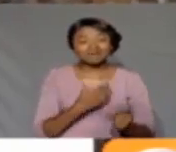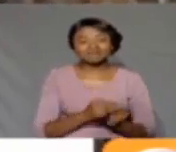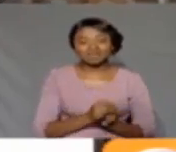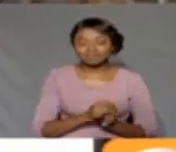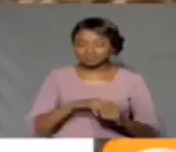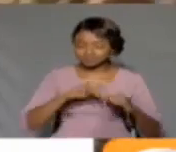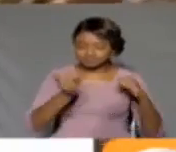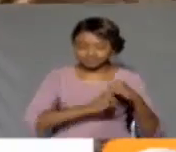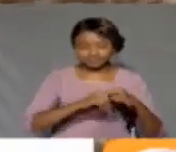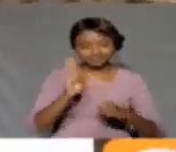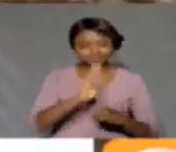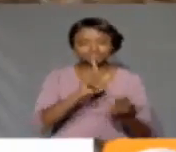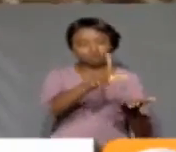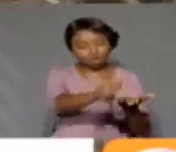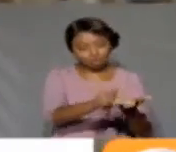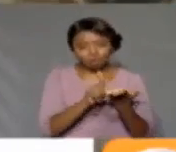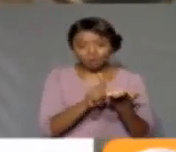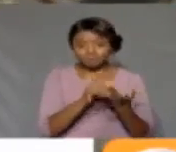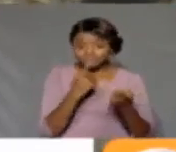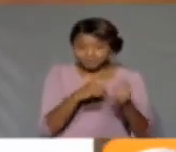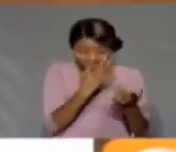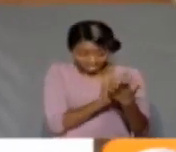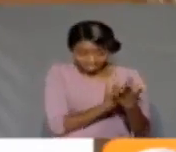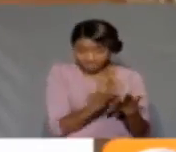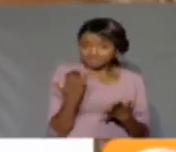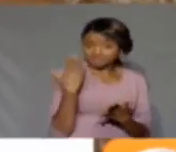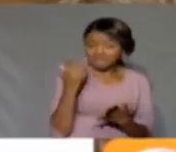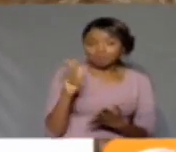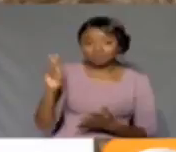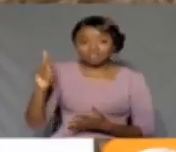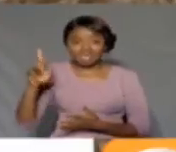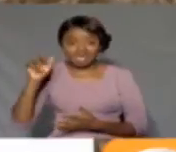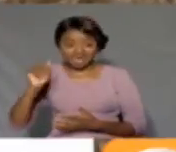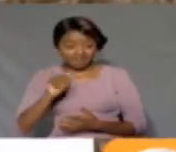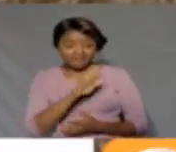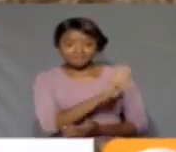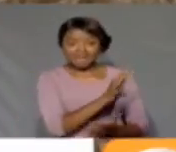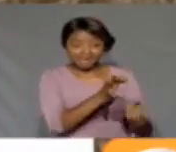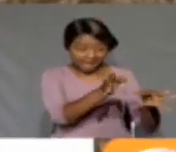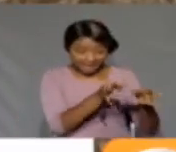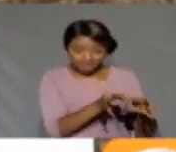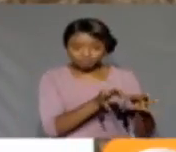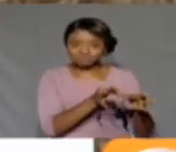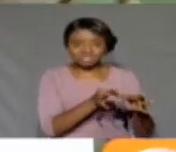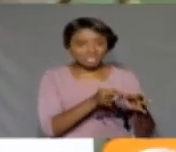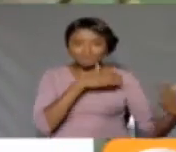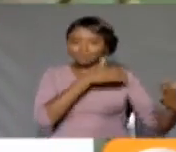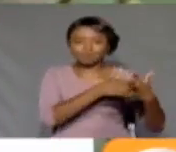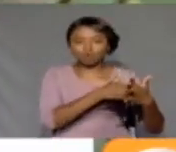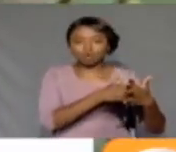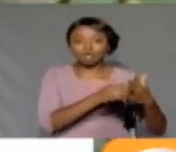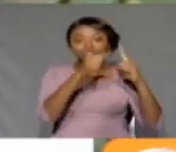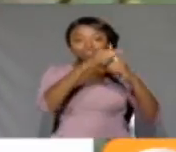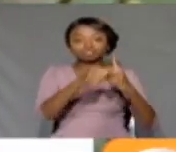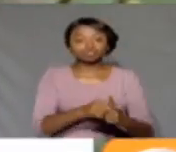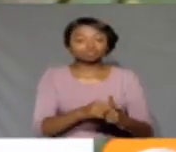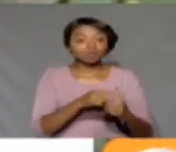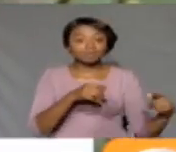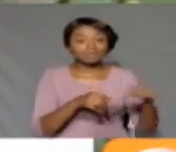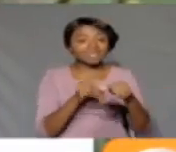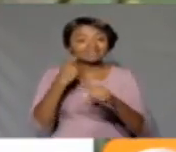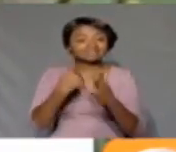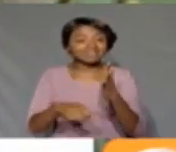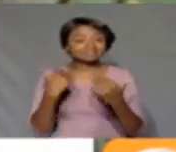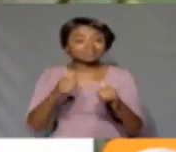debt. 3 weeks ago, the Kenya Revenue Authority froze Mumias' accounts of a tax bill amounting to 10 billion shillings.